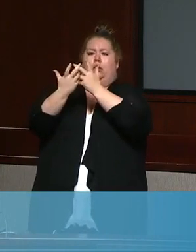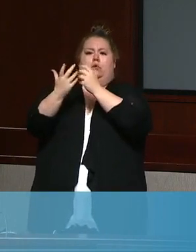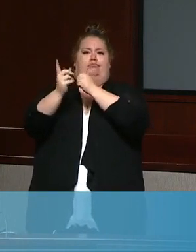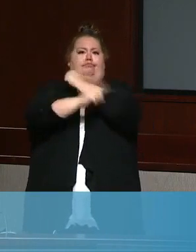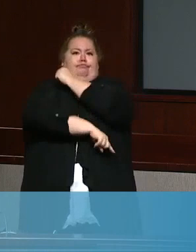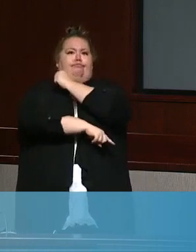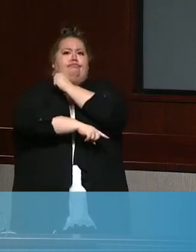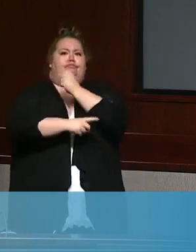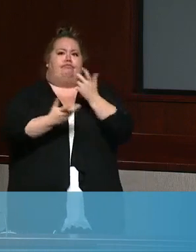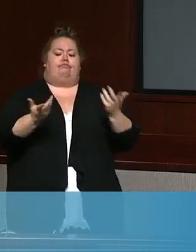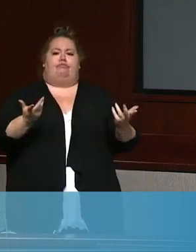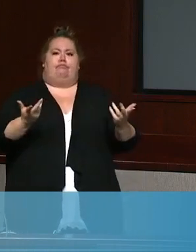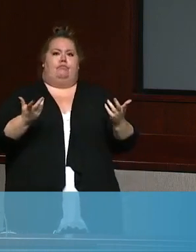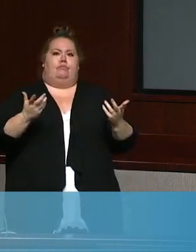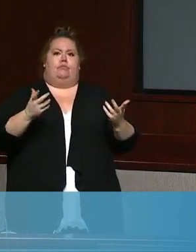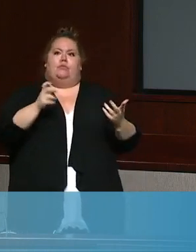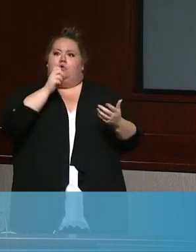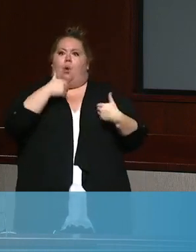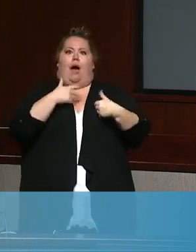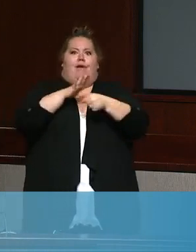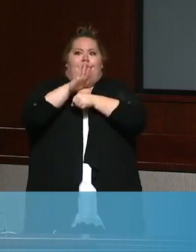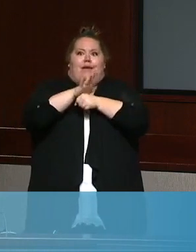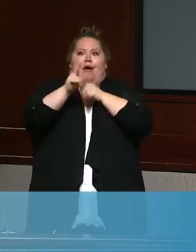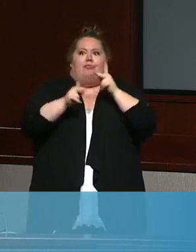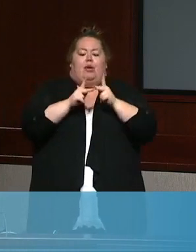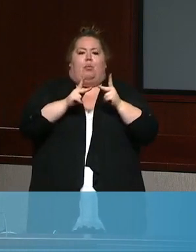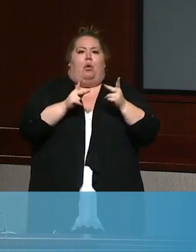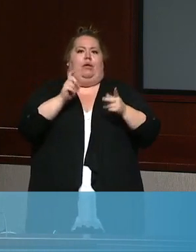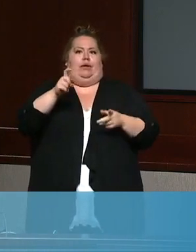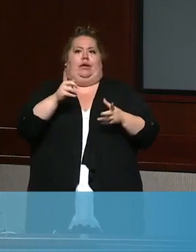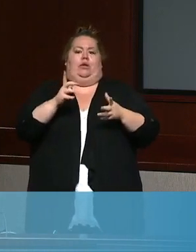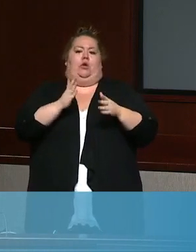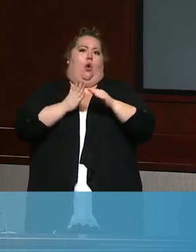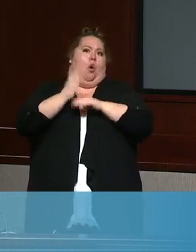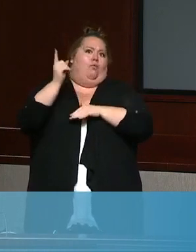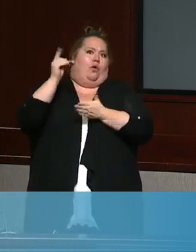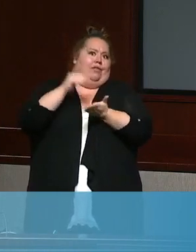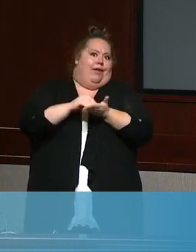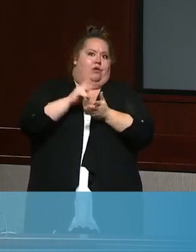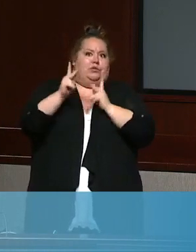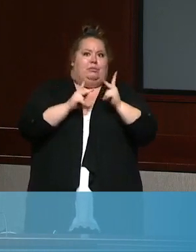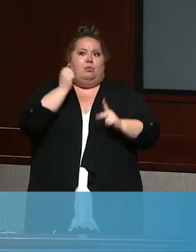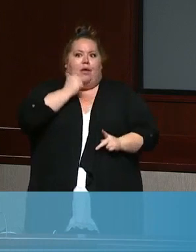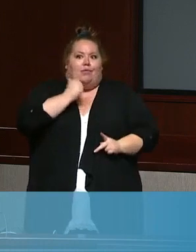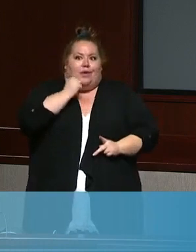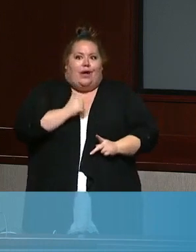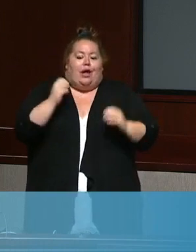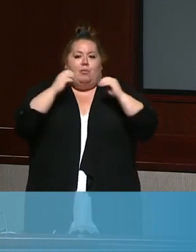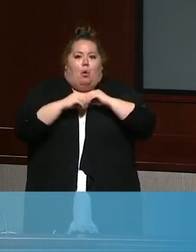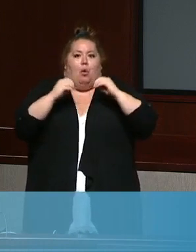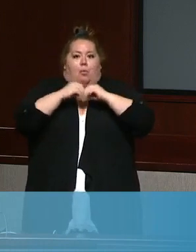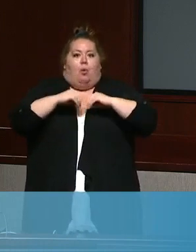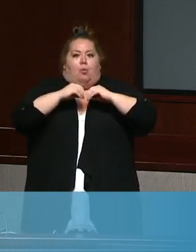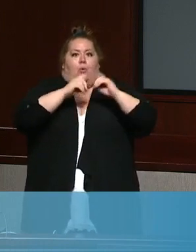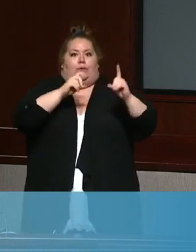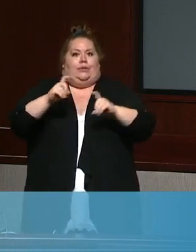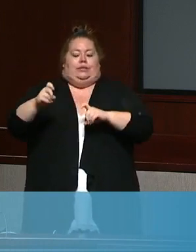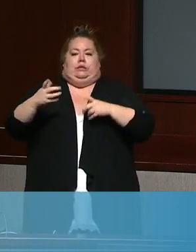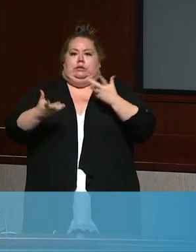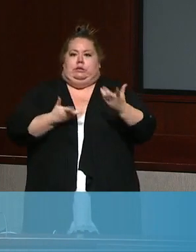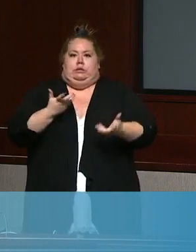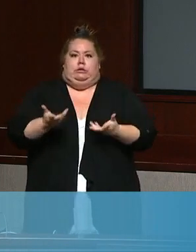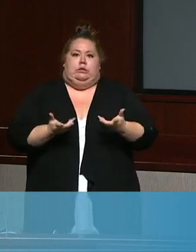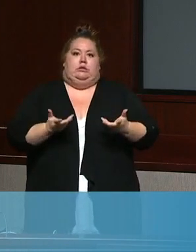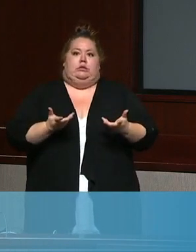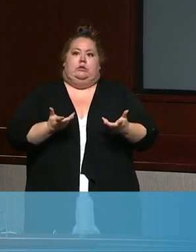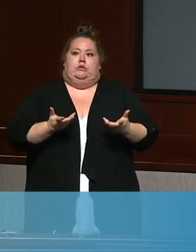seeing droves of people, 1,000 more people a day rolling in to go get a test, whether